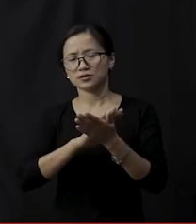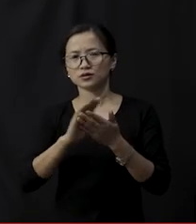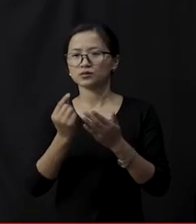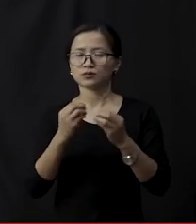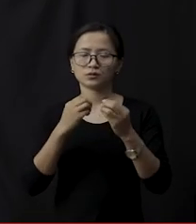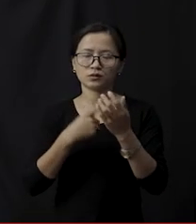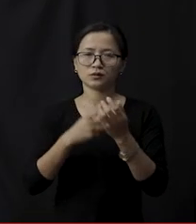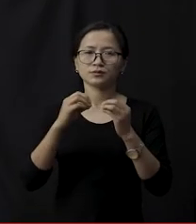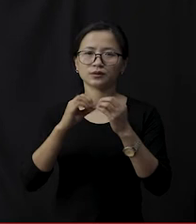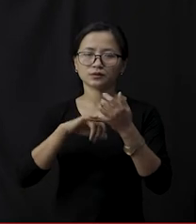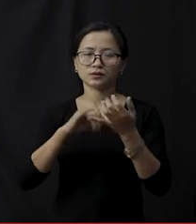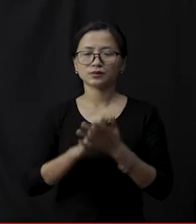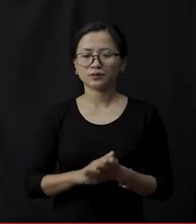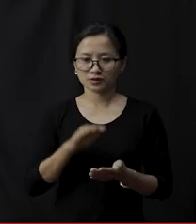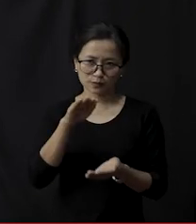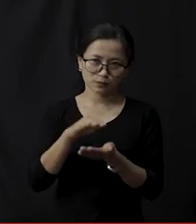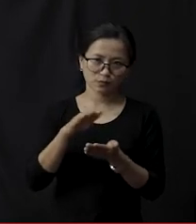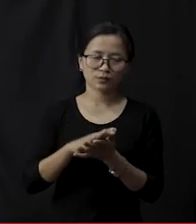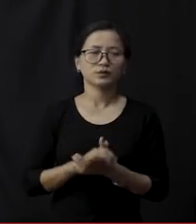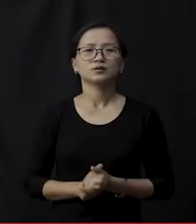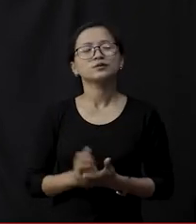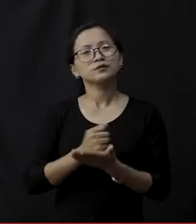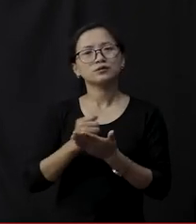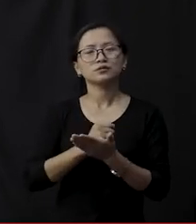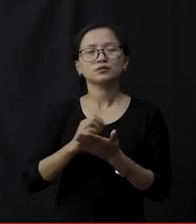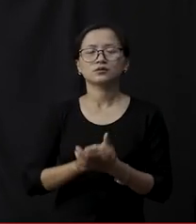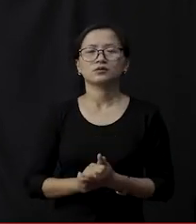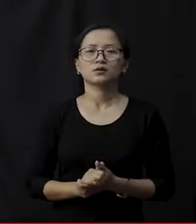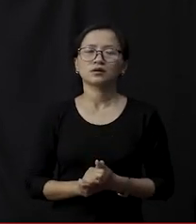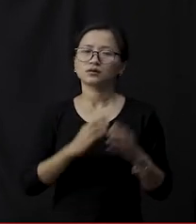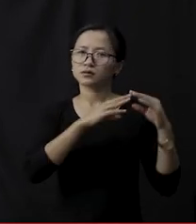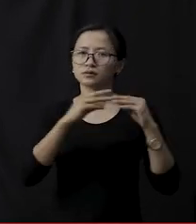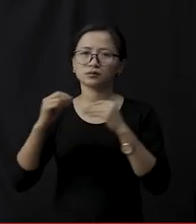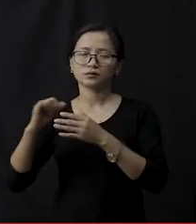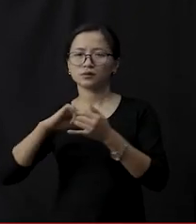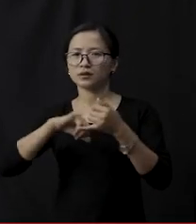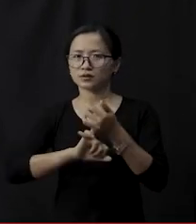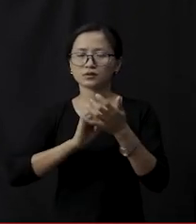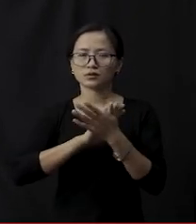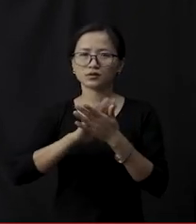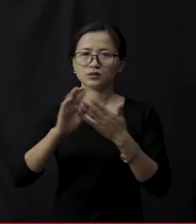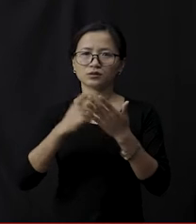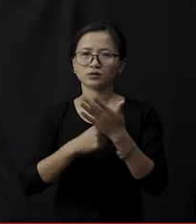Okay? Shrubs. So, let us all try this spelling. Shrubs.